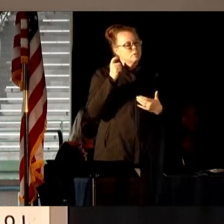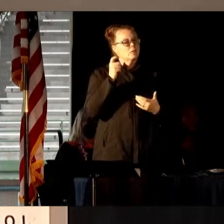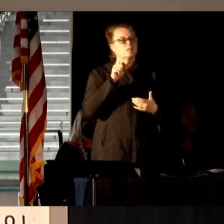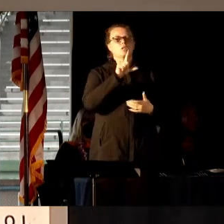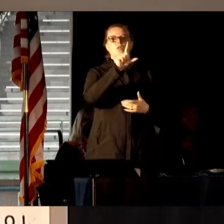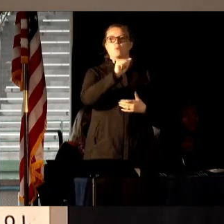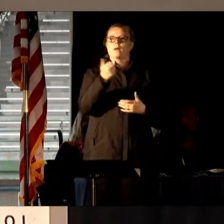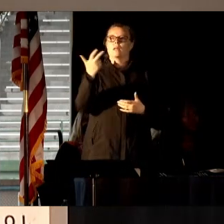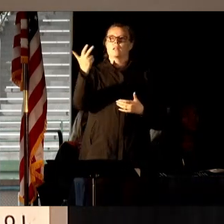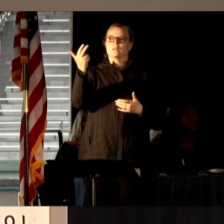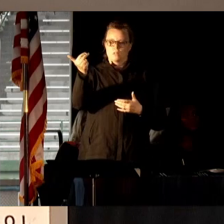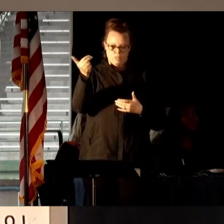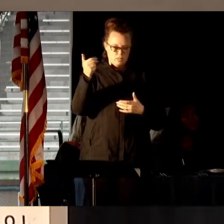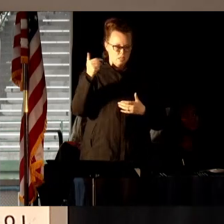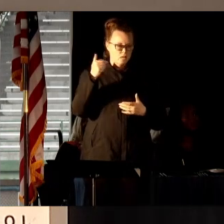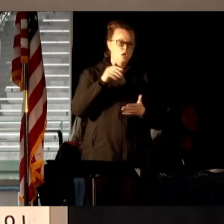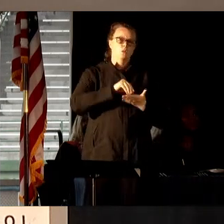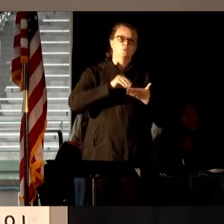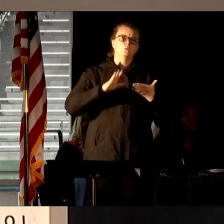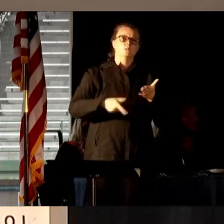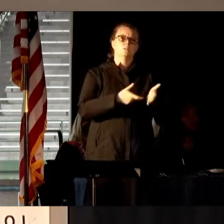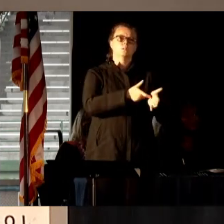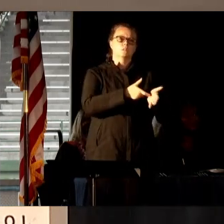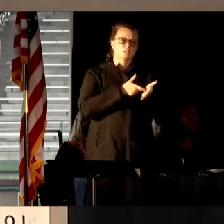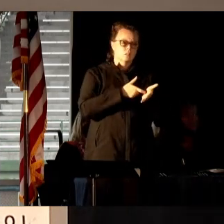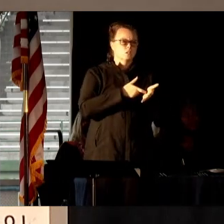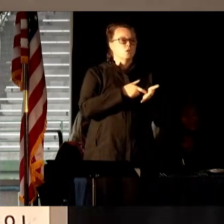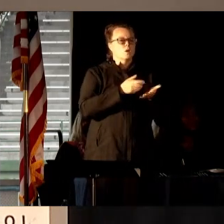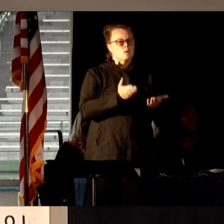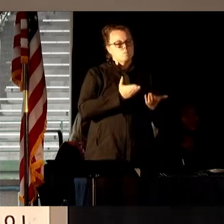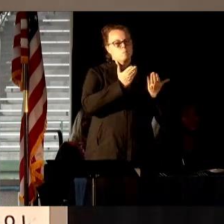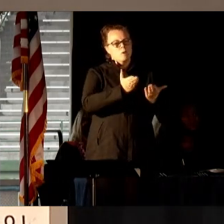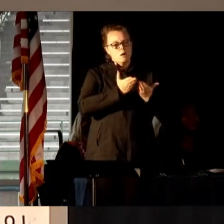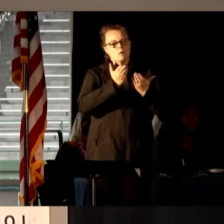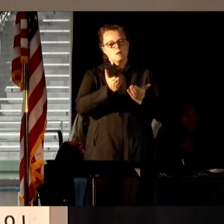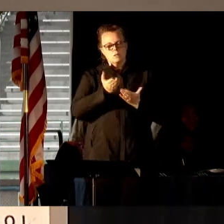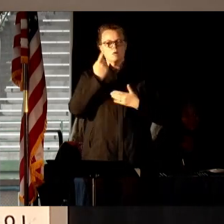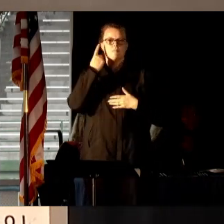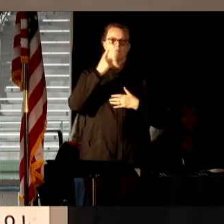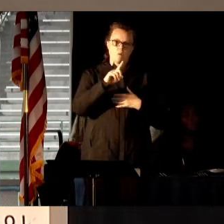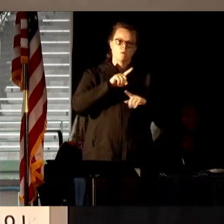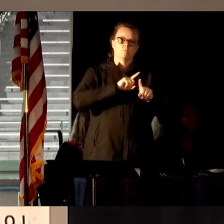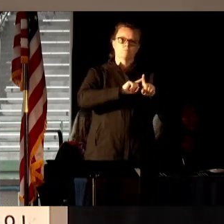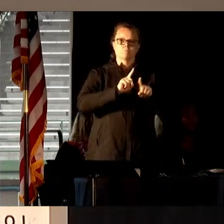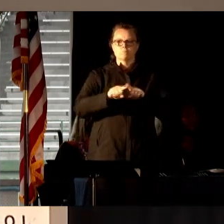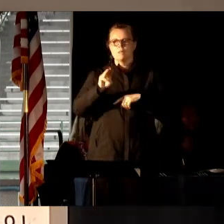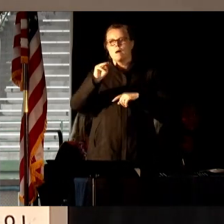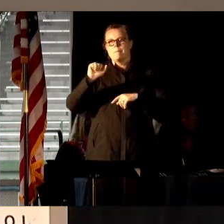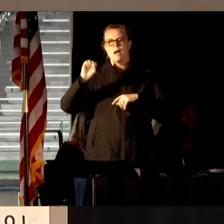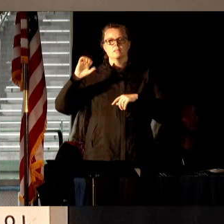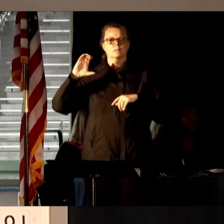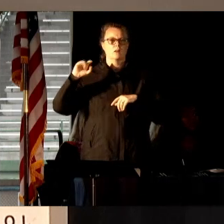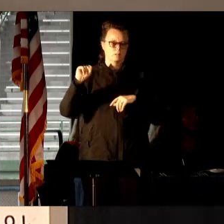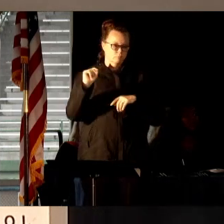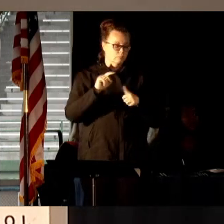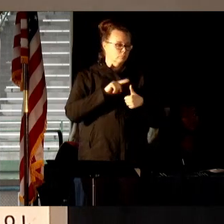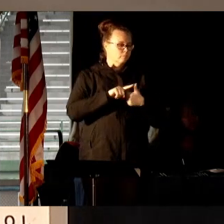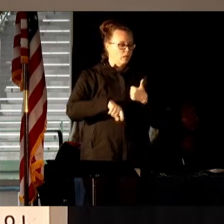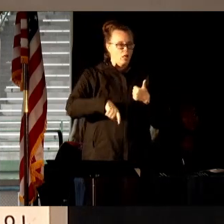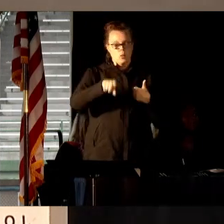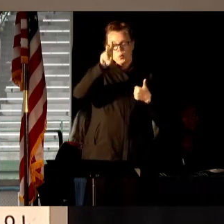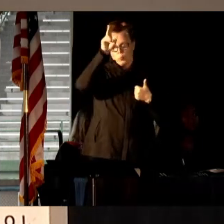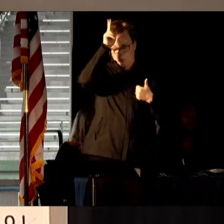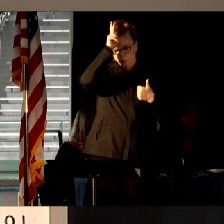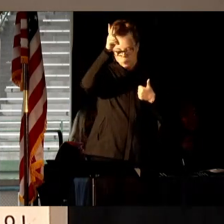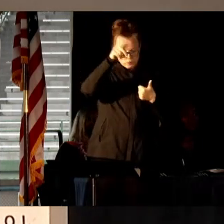responsible for creating proposals for different mascots. Among these initial proposals were the rooster, the